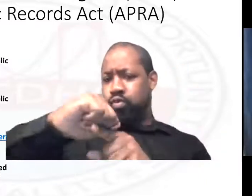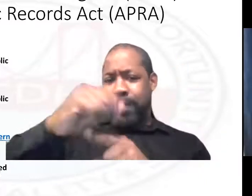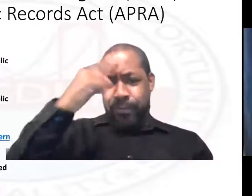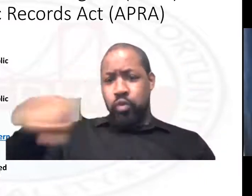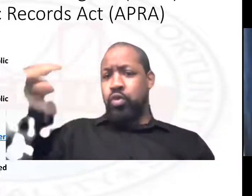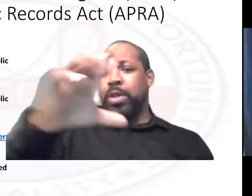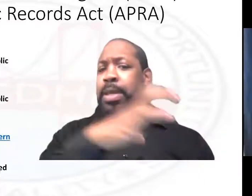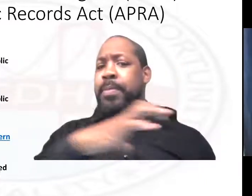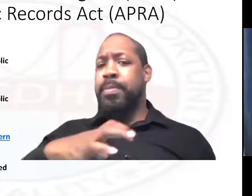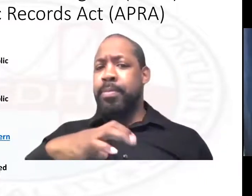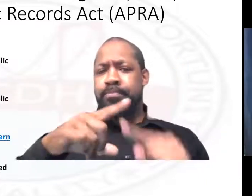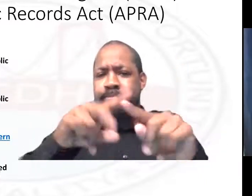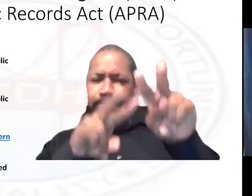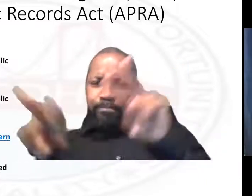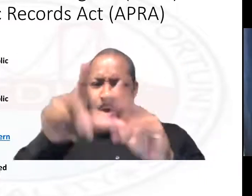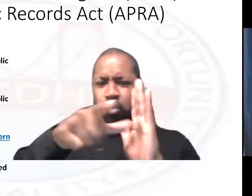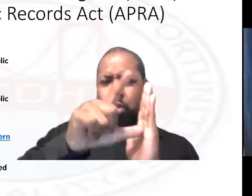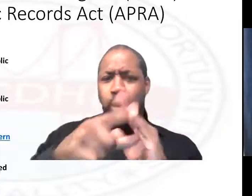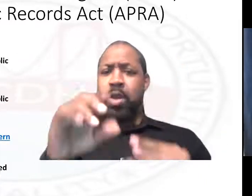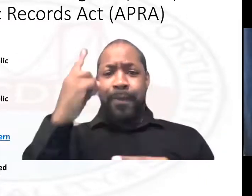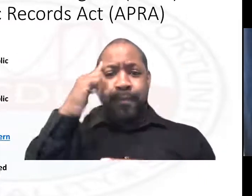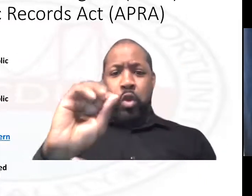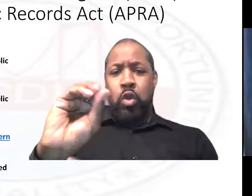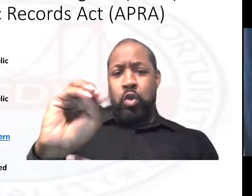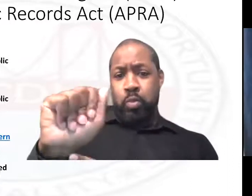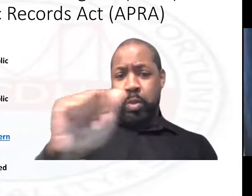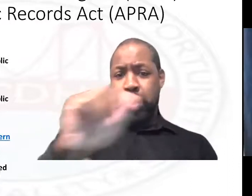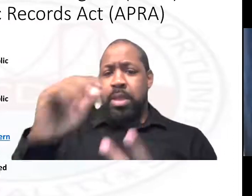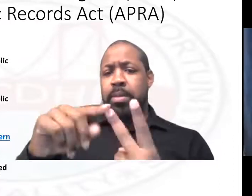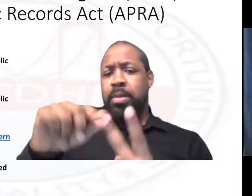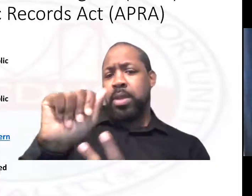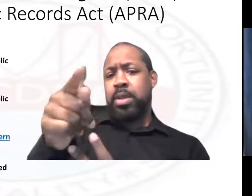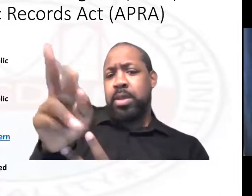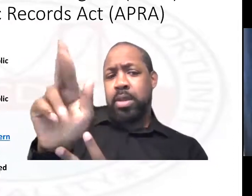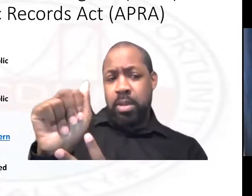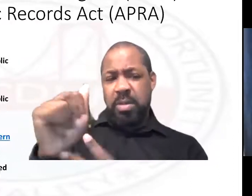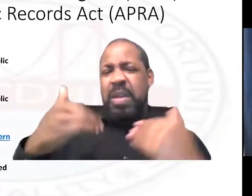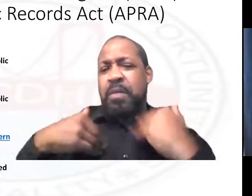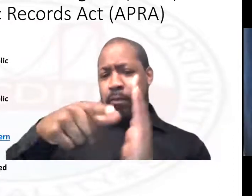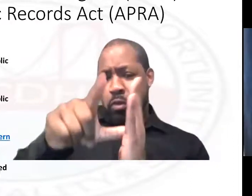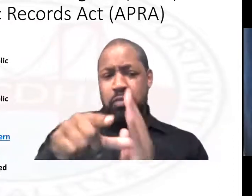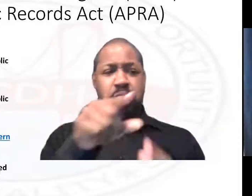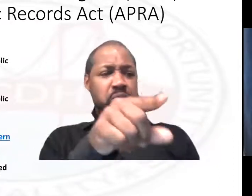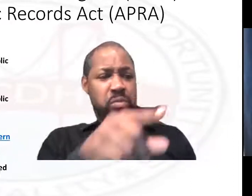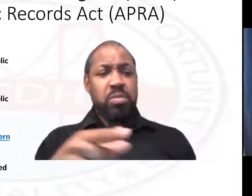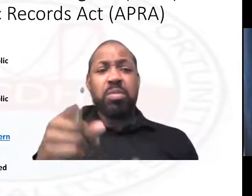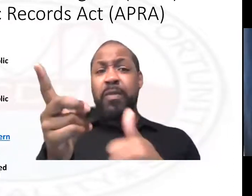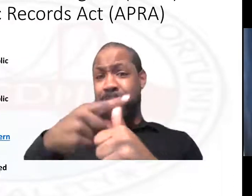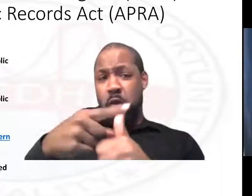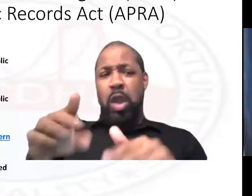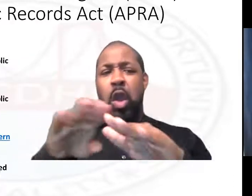and which is not. Also, there'll be some trainings for the commission to review, OMA and the